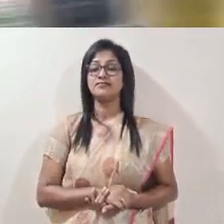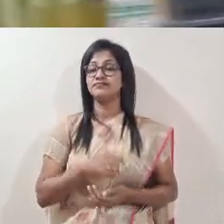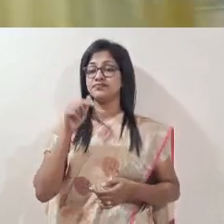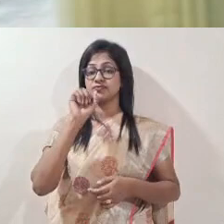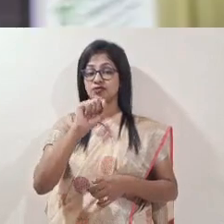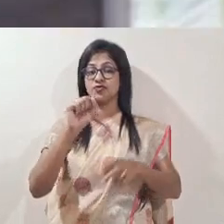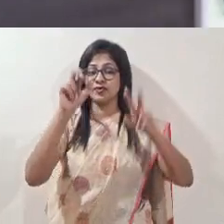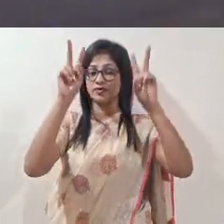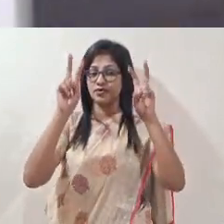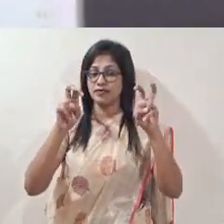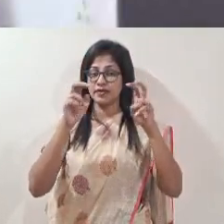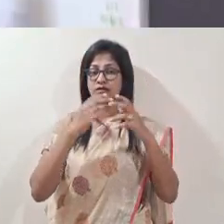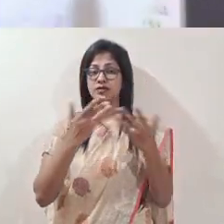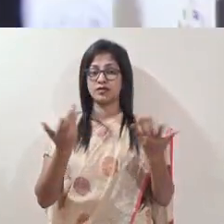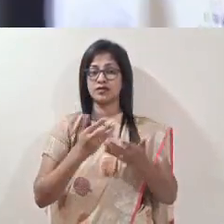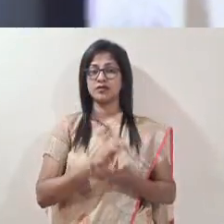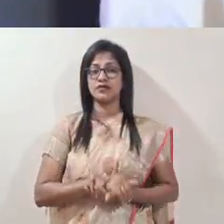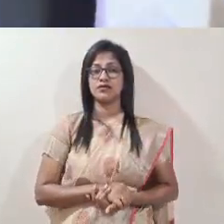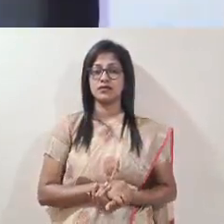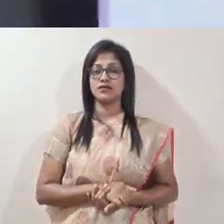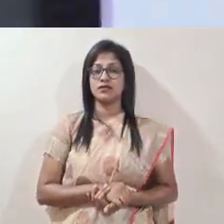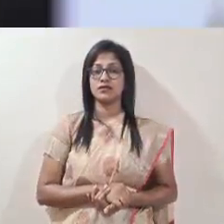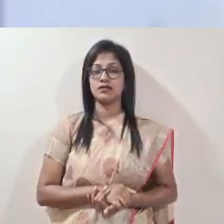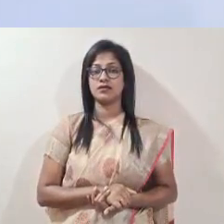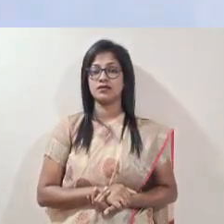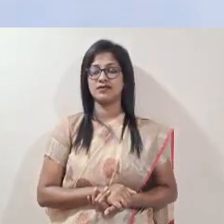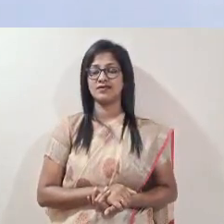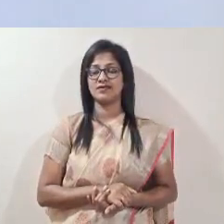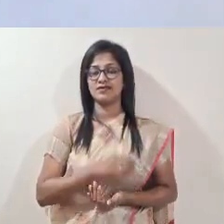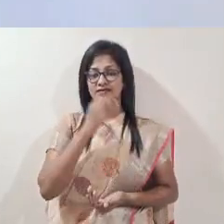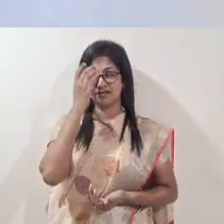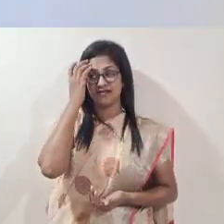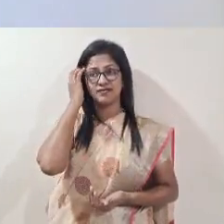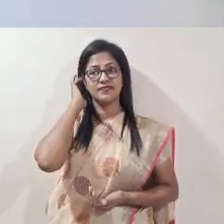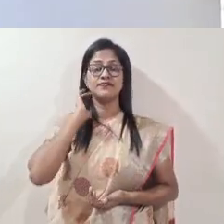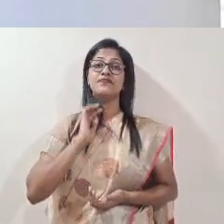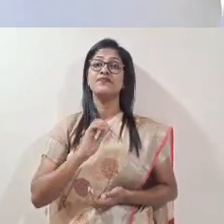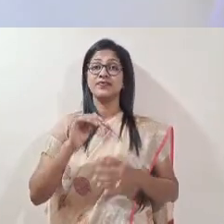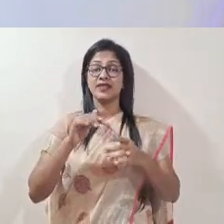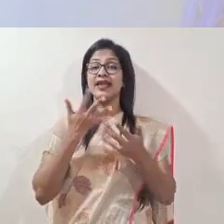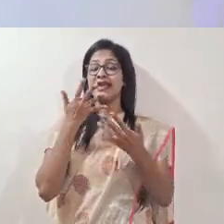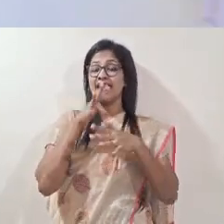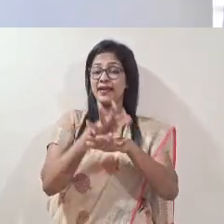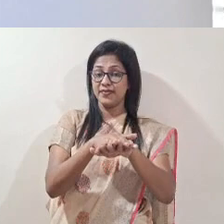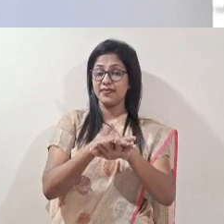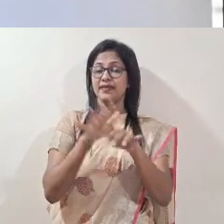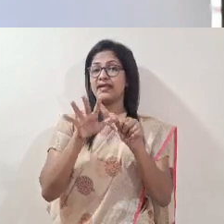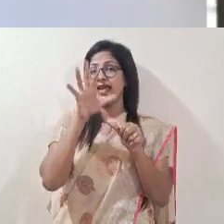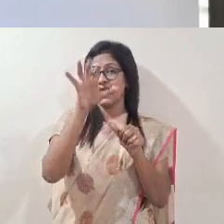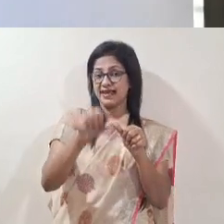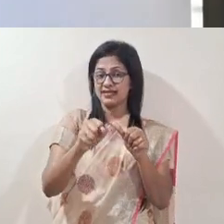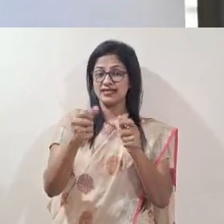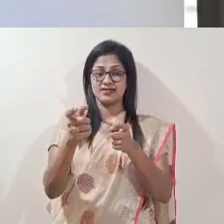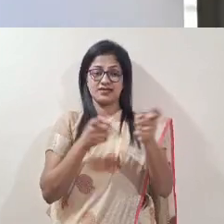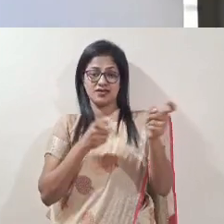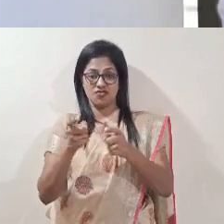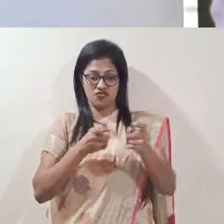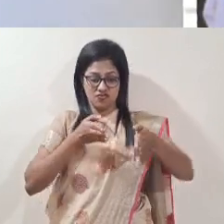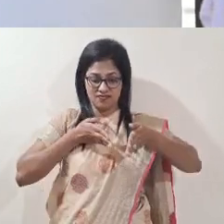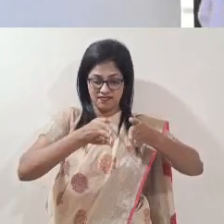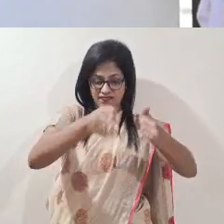And the topic is So, in- yeah, hello. implementing access controlled